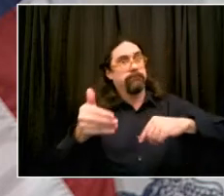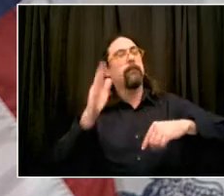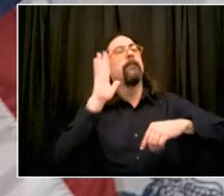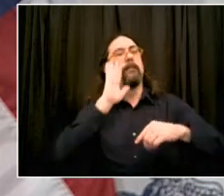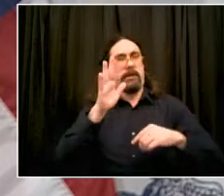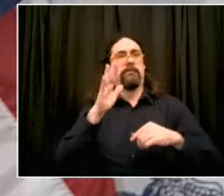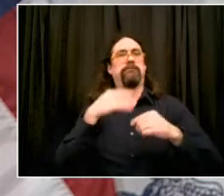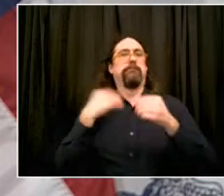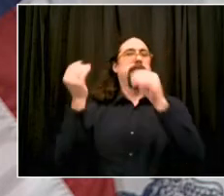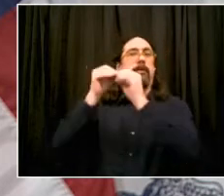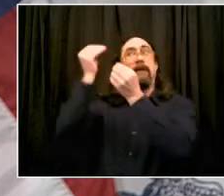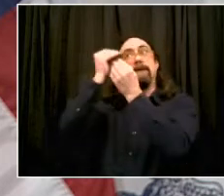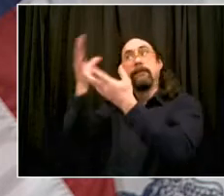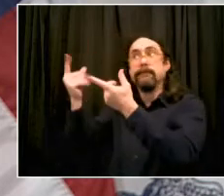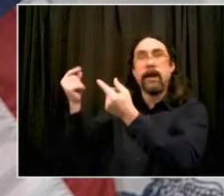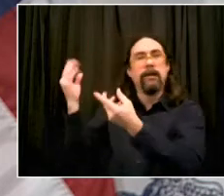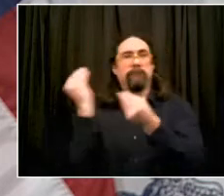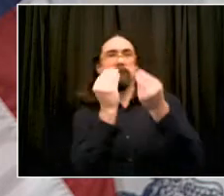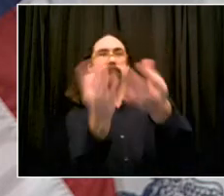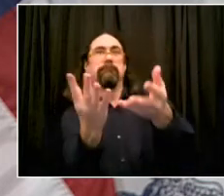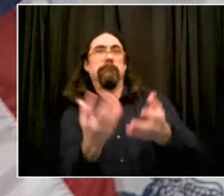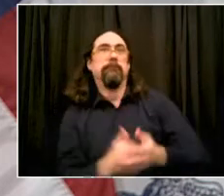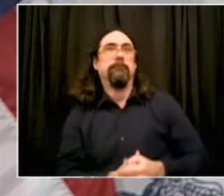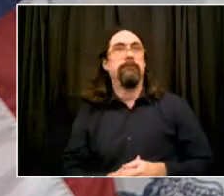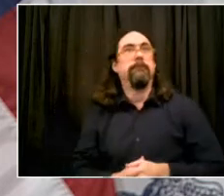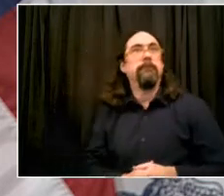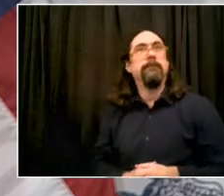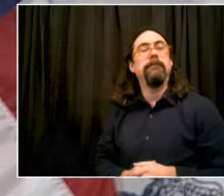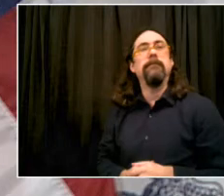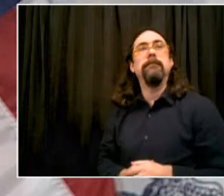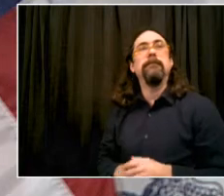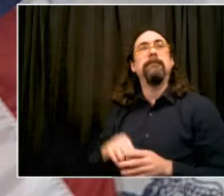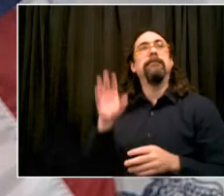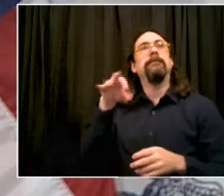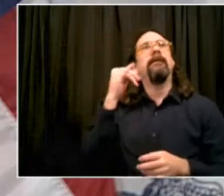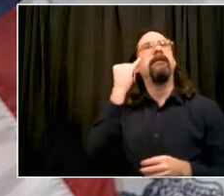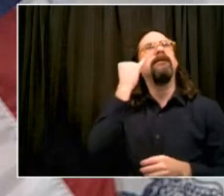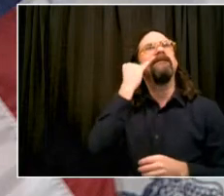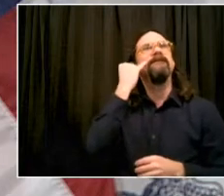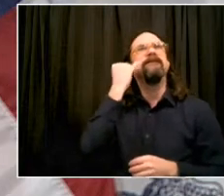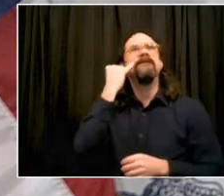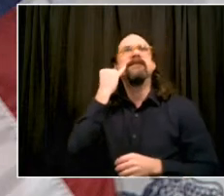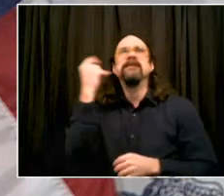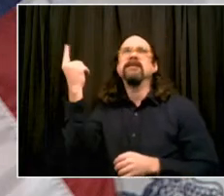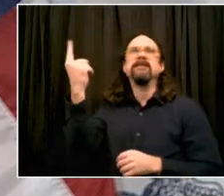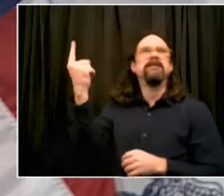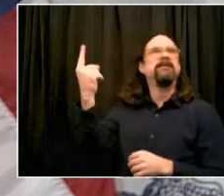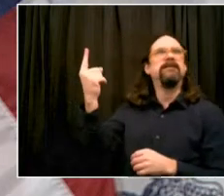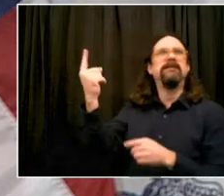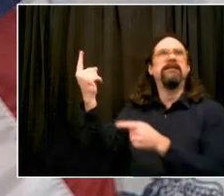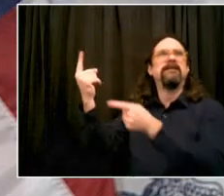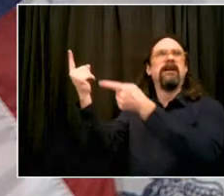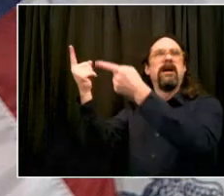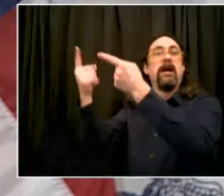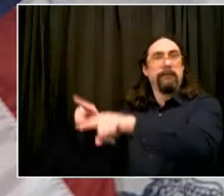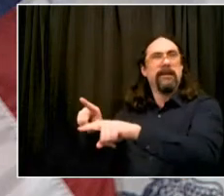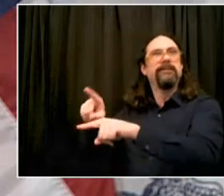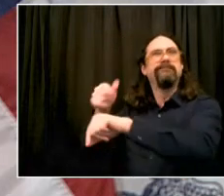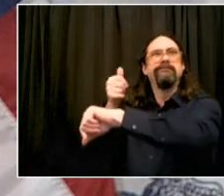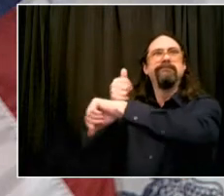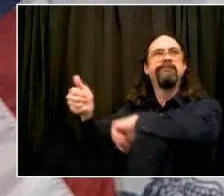the organization involved. It requires an independent investigation, whether that's our own department investigation or an outside